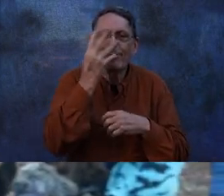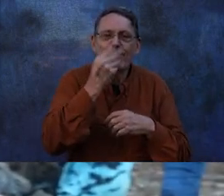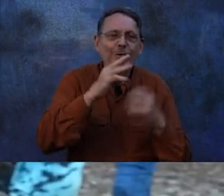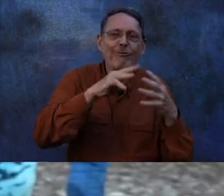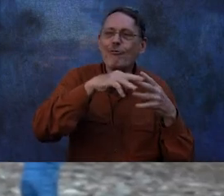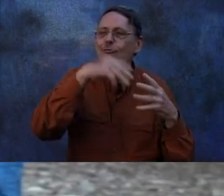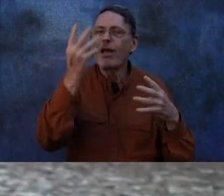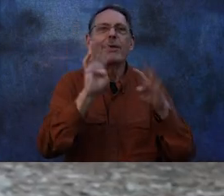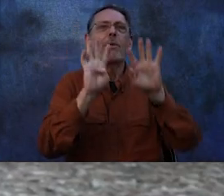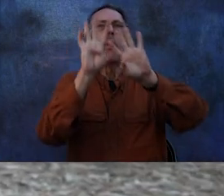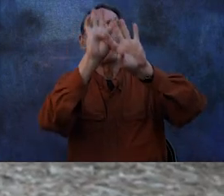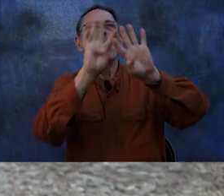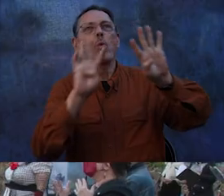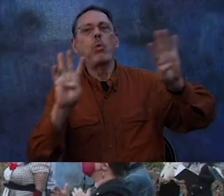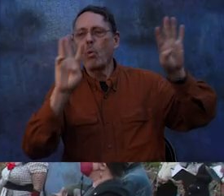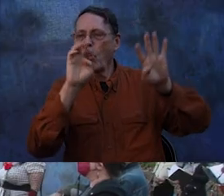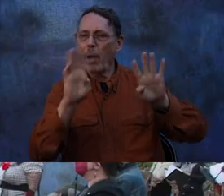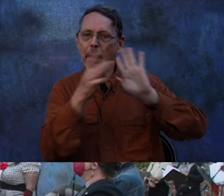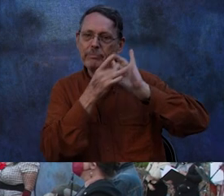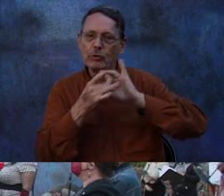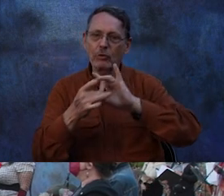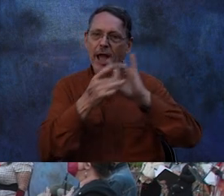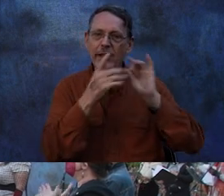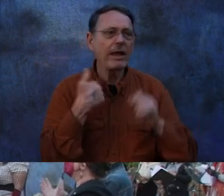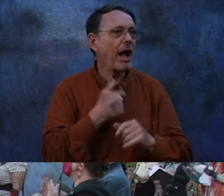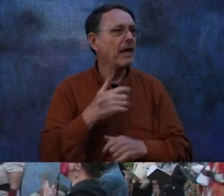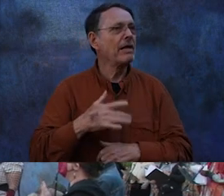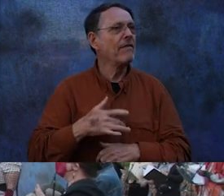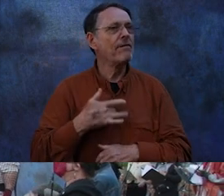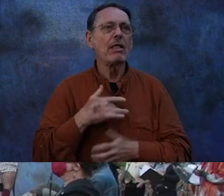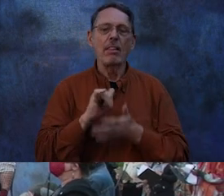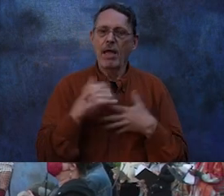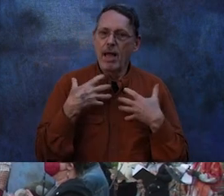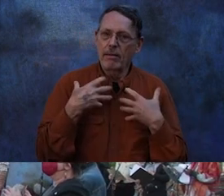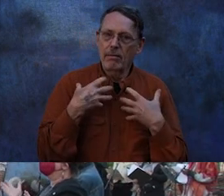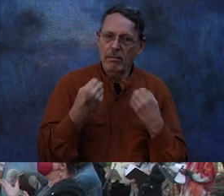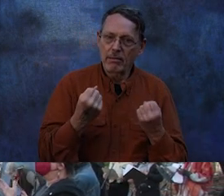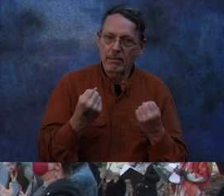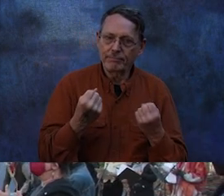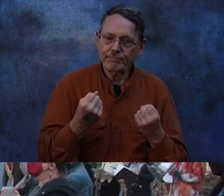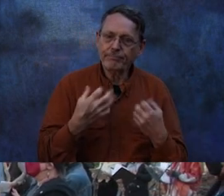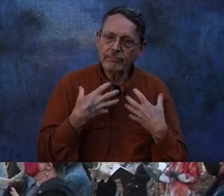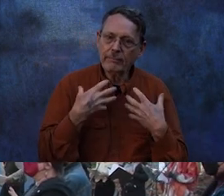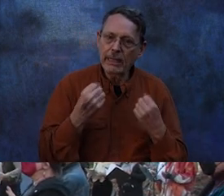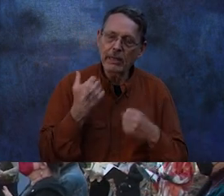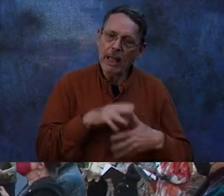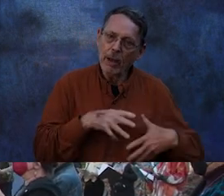it like a beautiful rainbow web that links us and unites us. Feel it